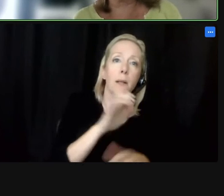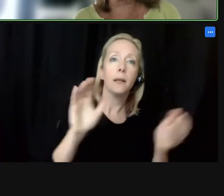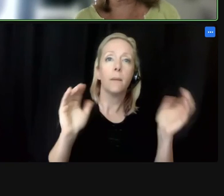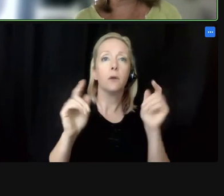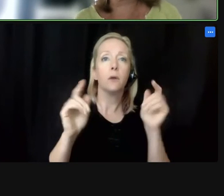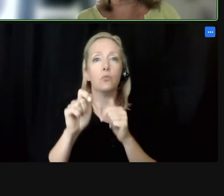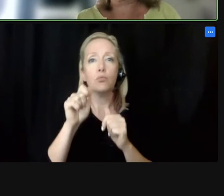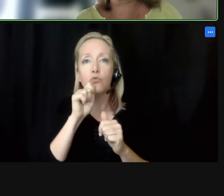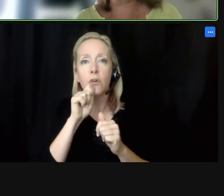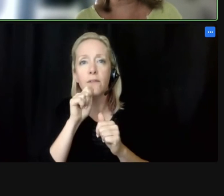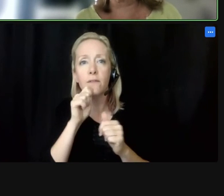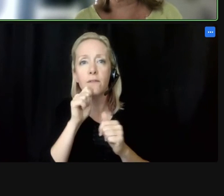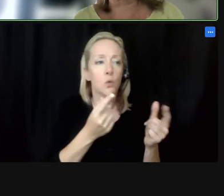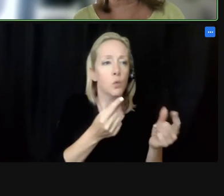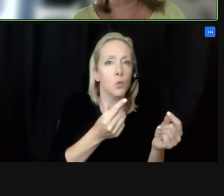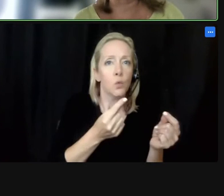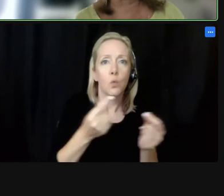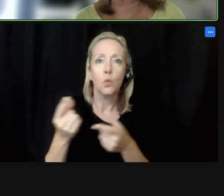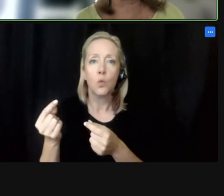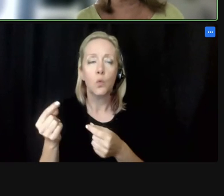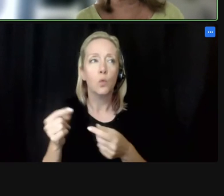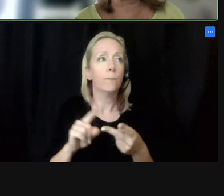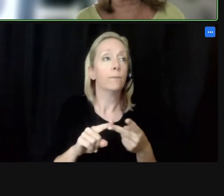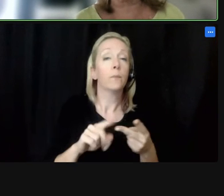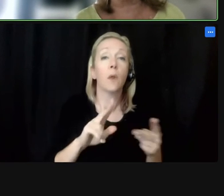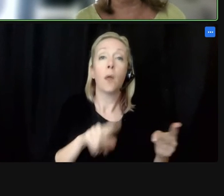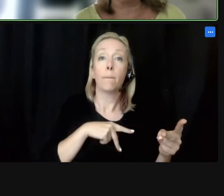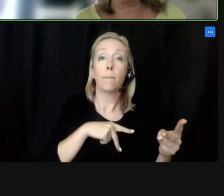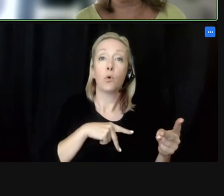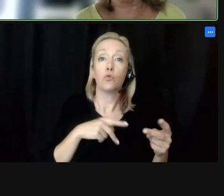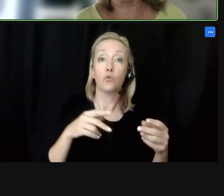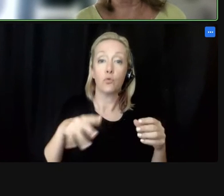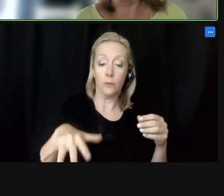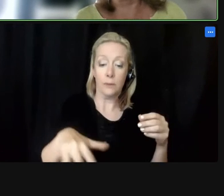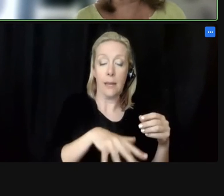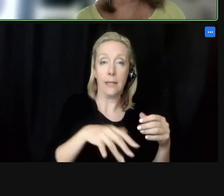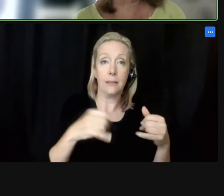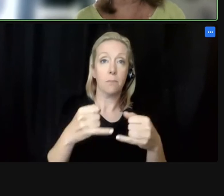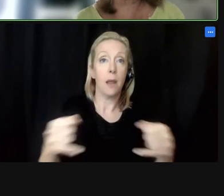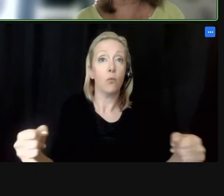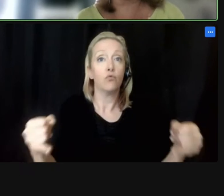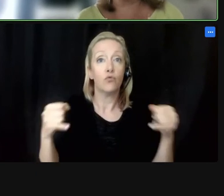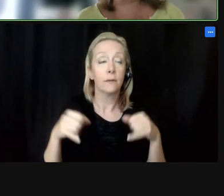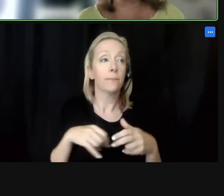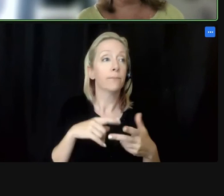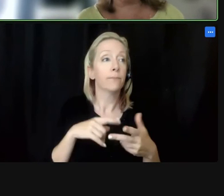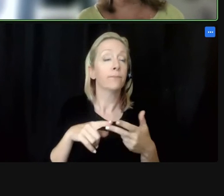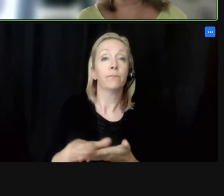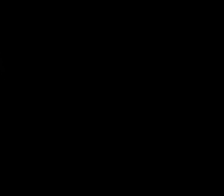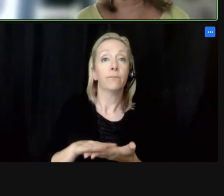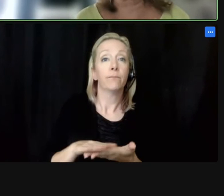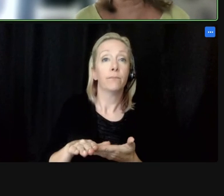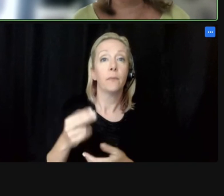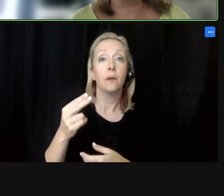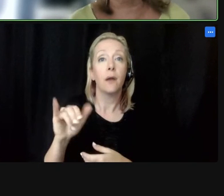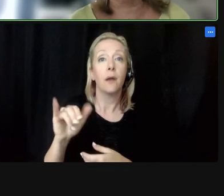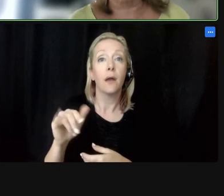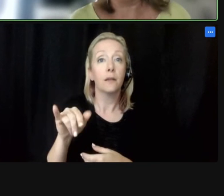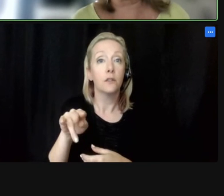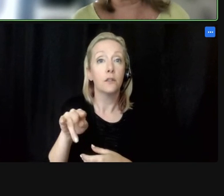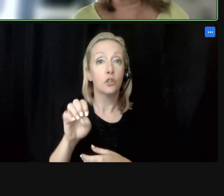We are talking about personal space. We are talking about hygiene. We are talking about what's happening to